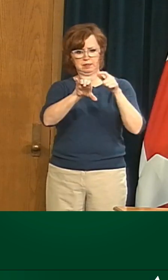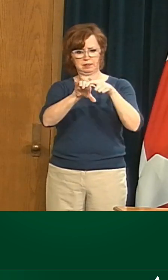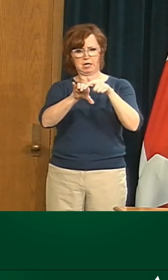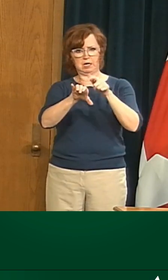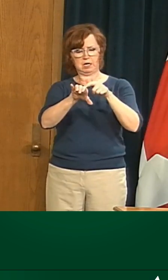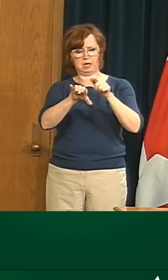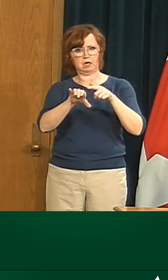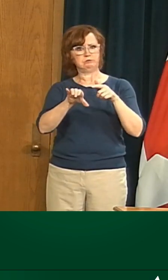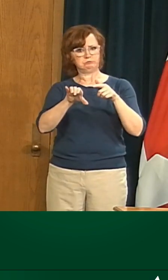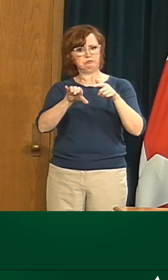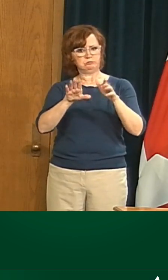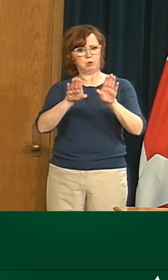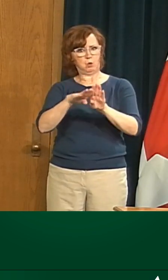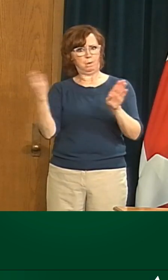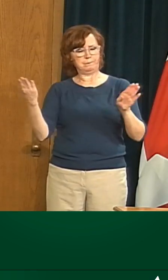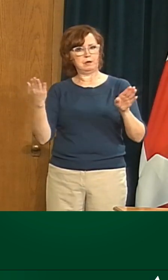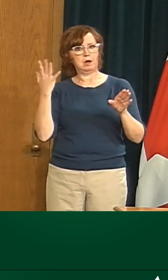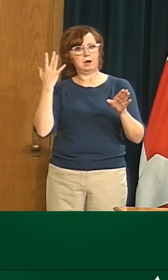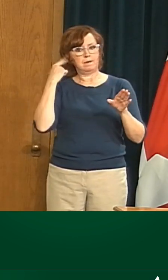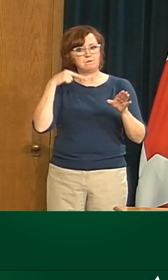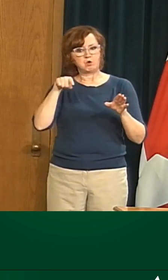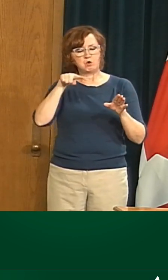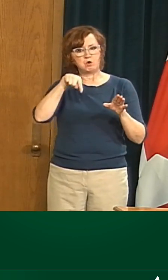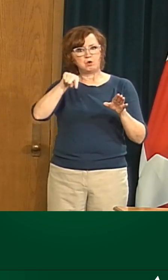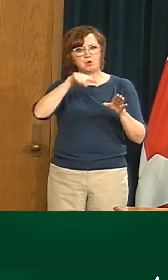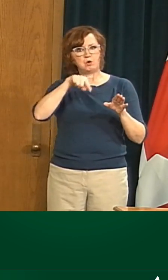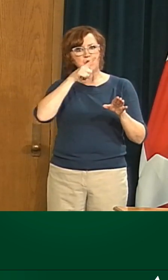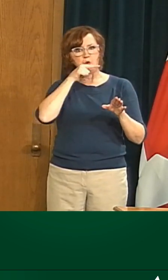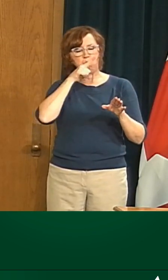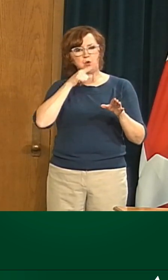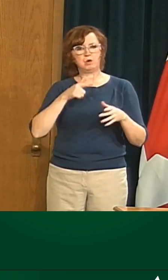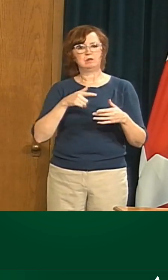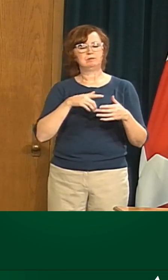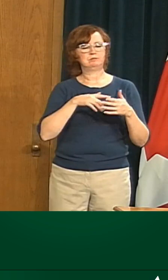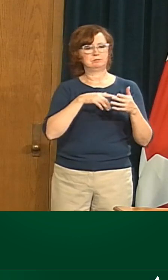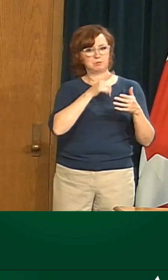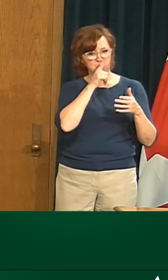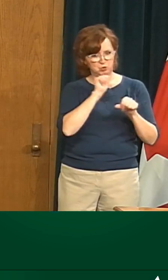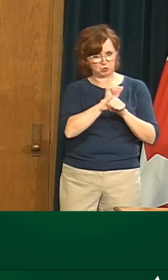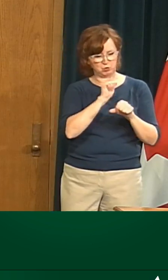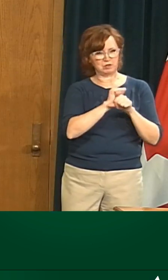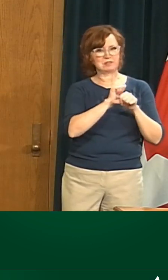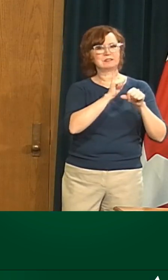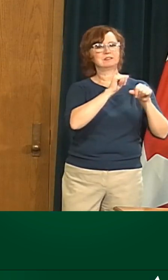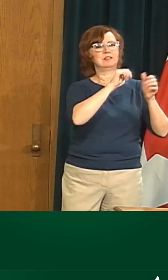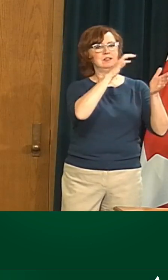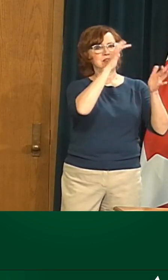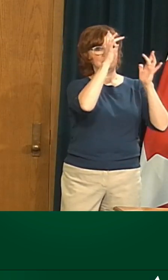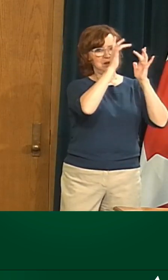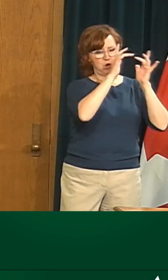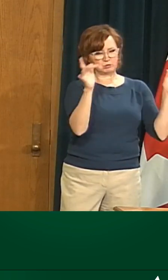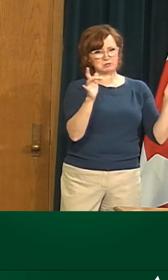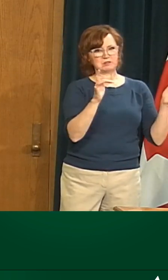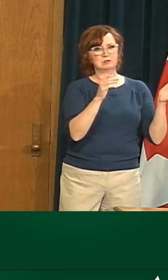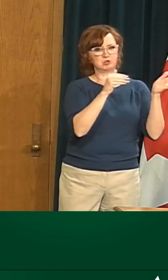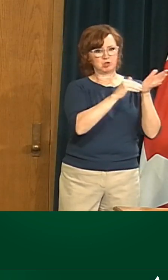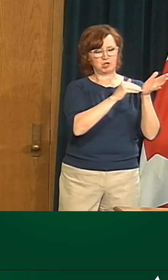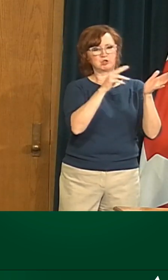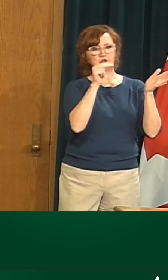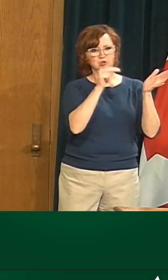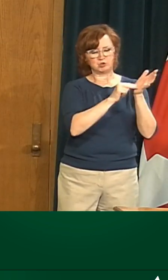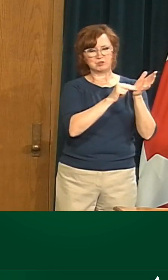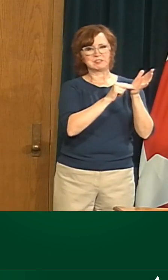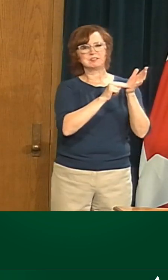for our essential services, essentially our healthcare workers and others that are providing the services that our